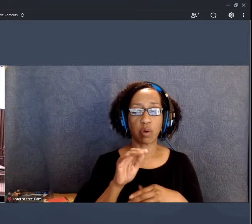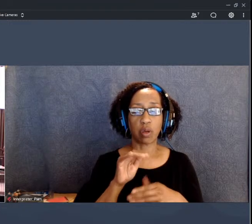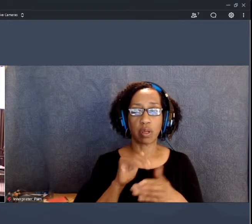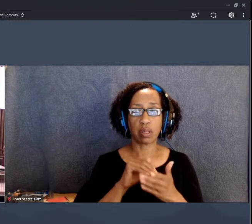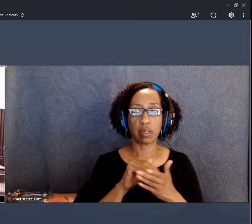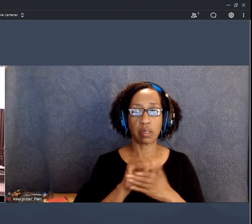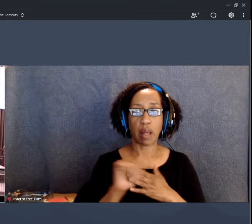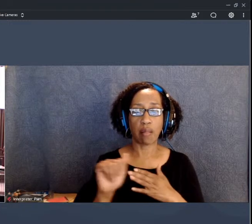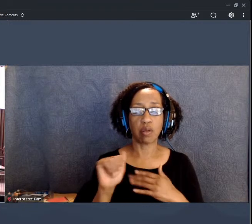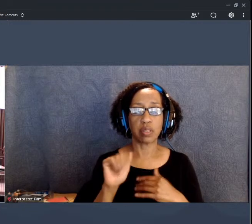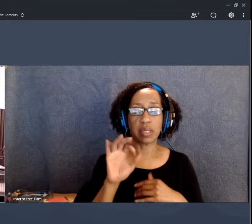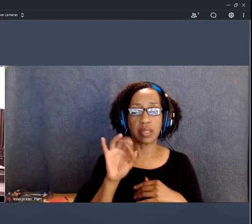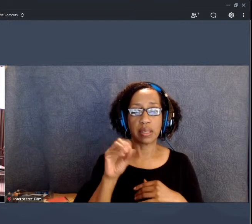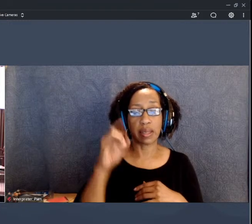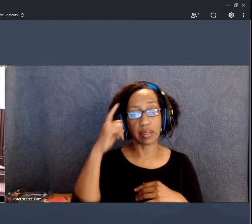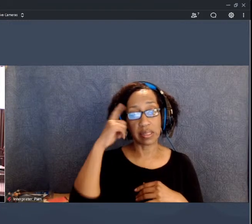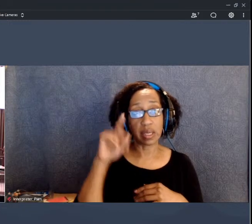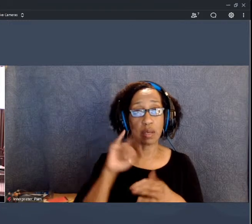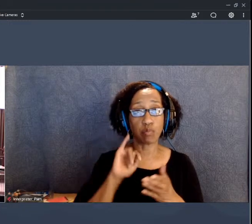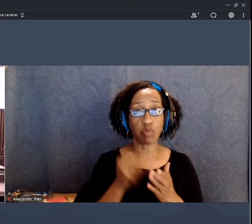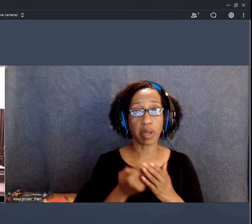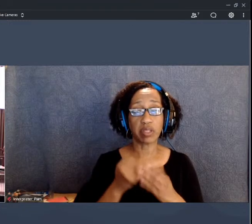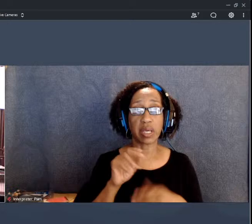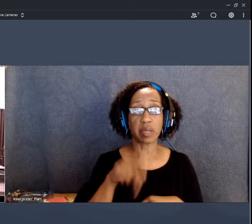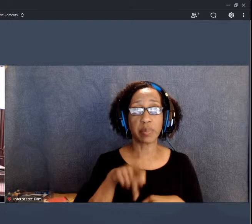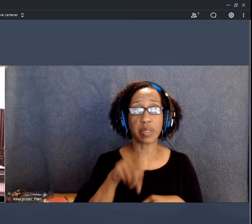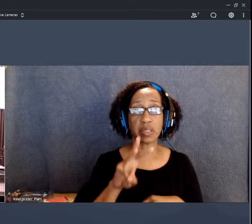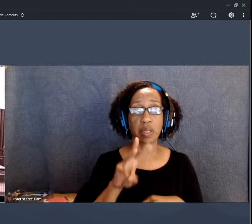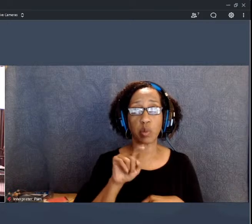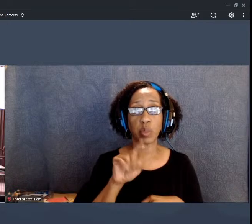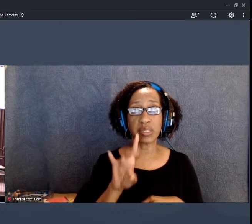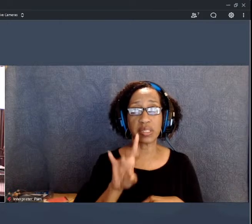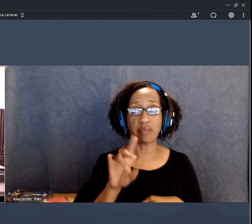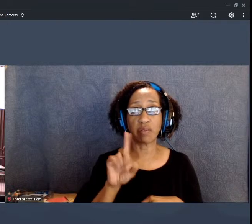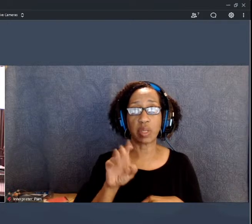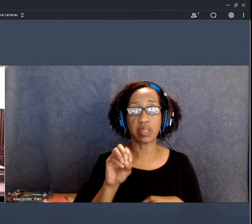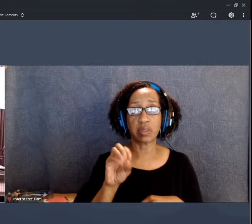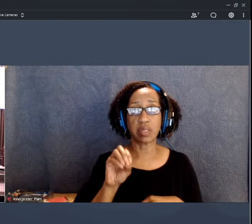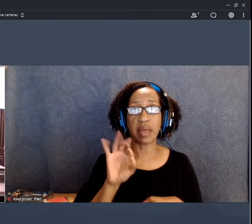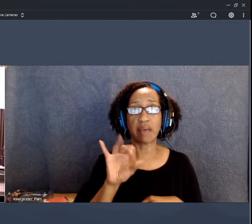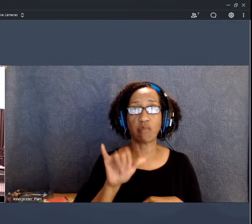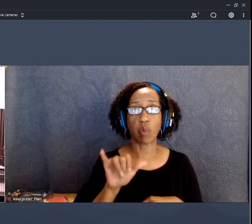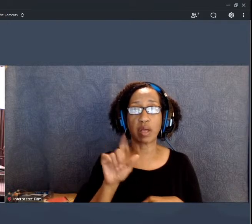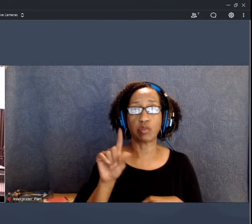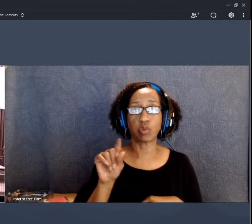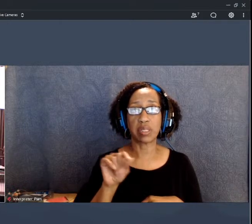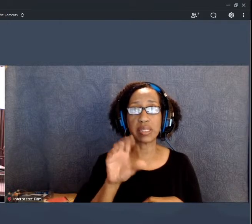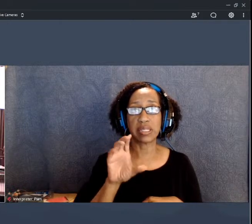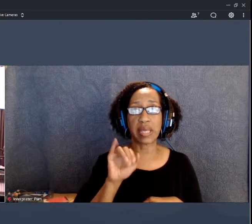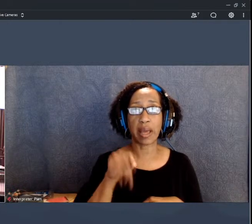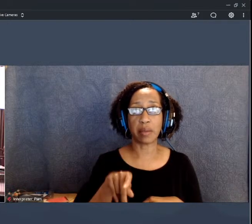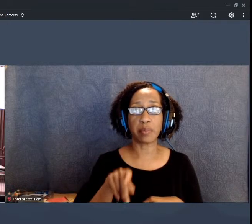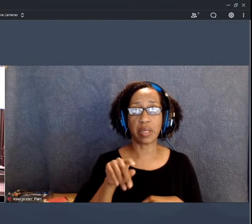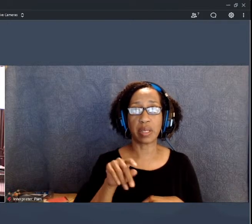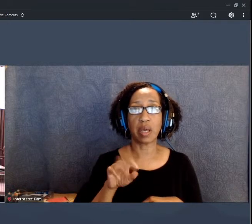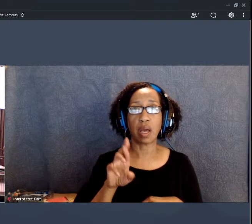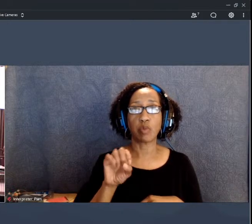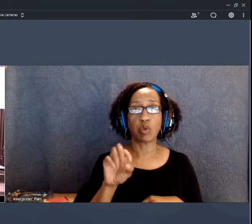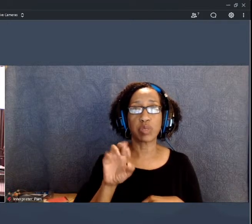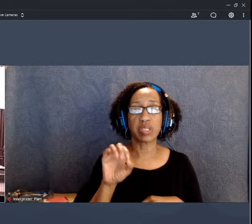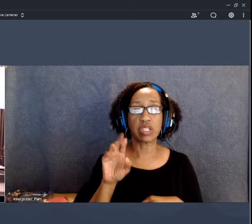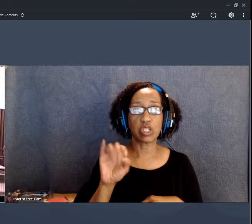$566,194.90 for project number PW 17100, FY20, CIP resurfacing Group